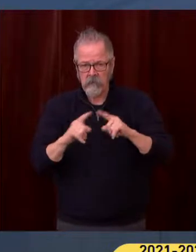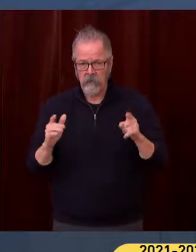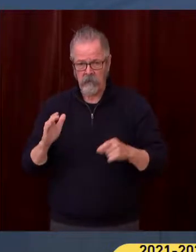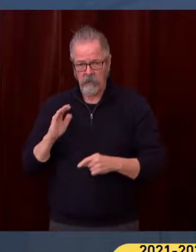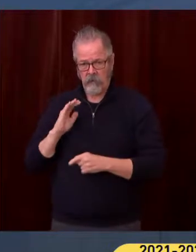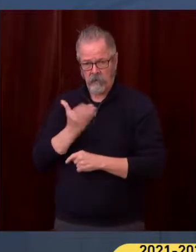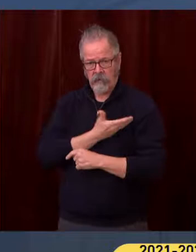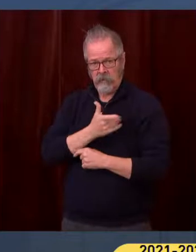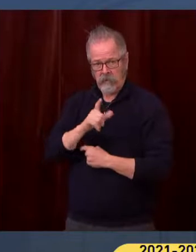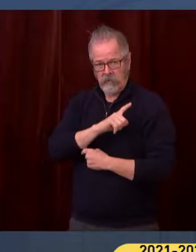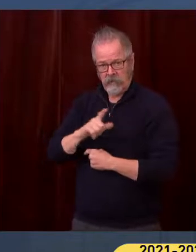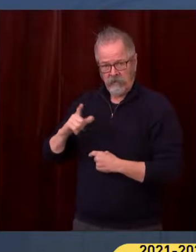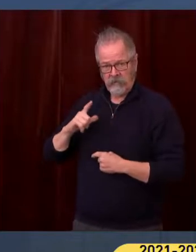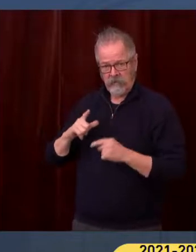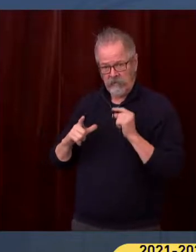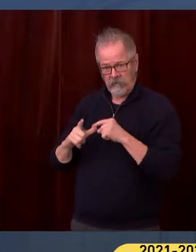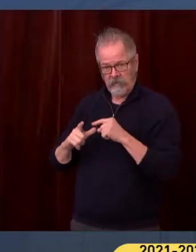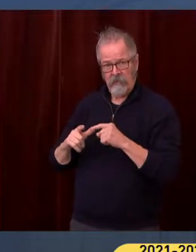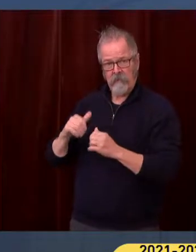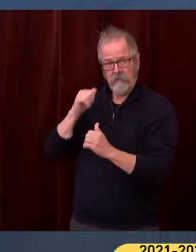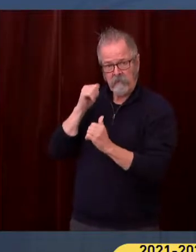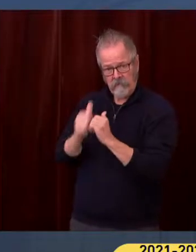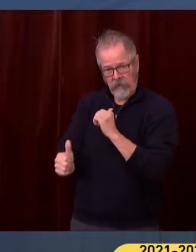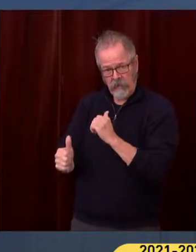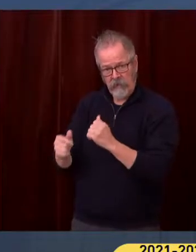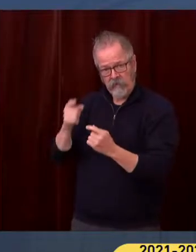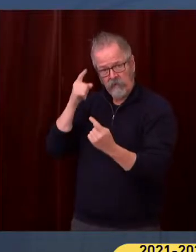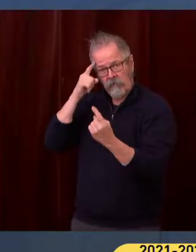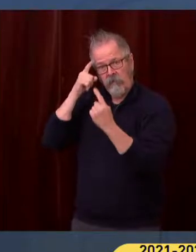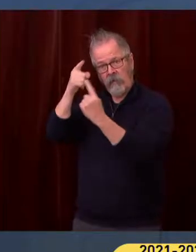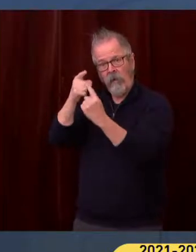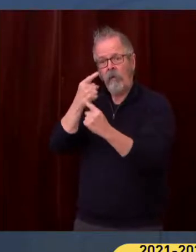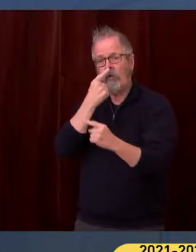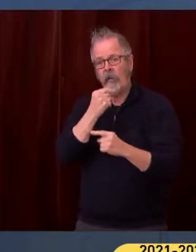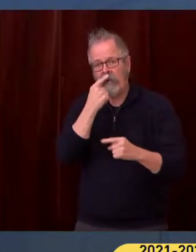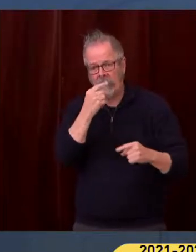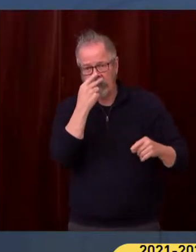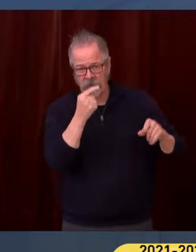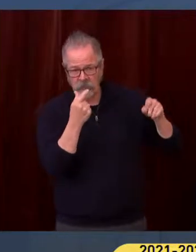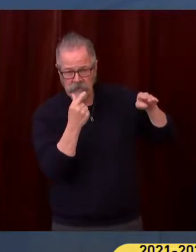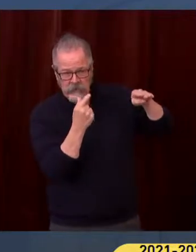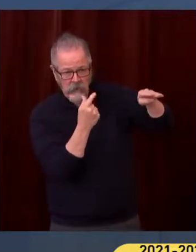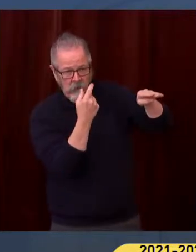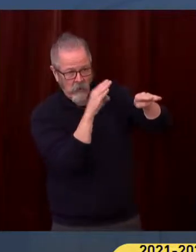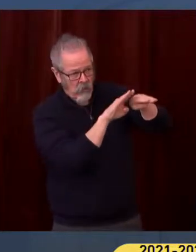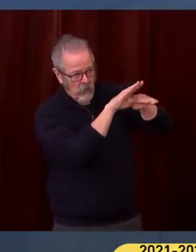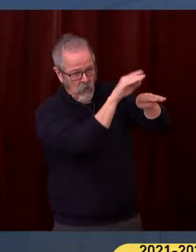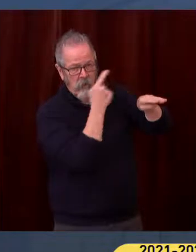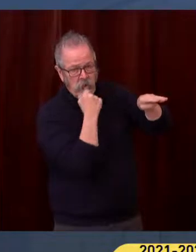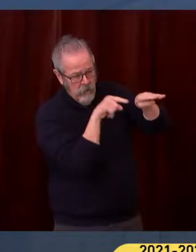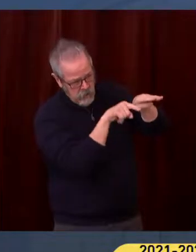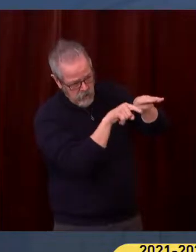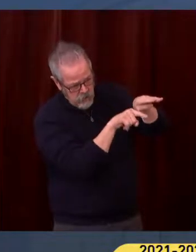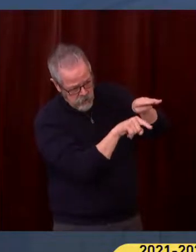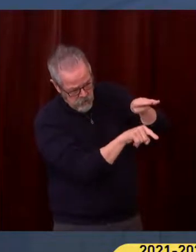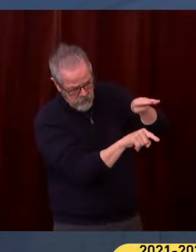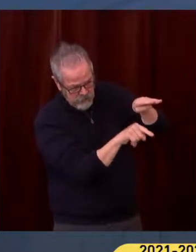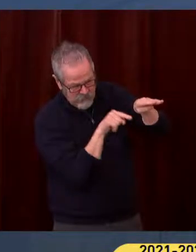metric tons by 2030. So we can see that our legislature has passed a law appropriately